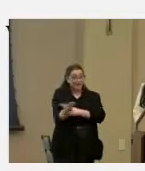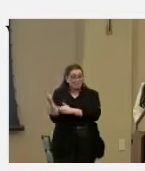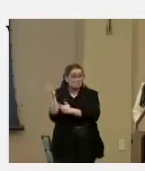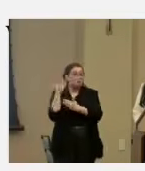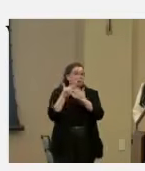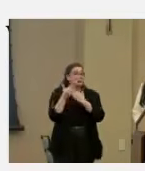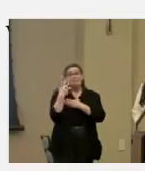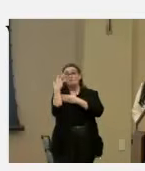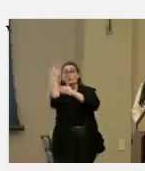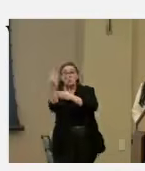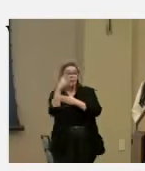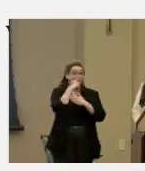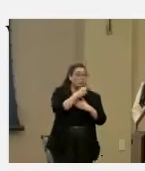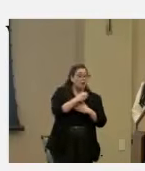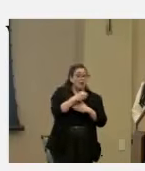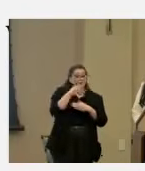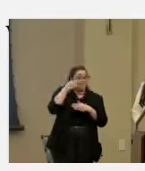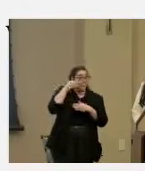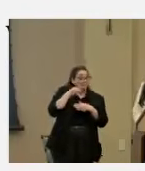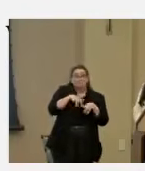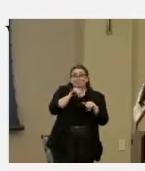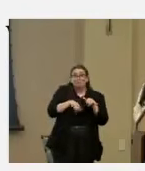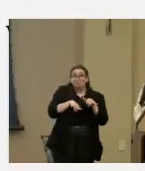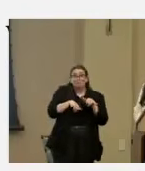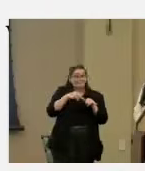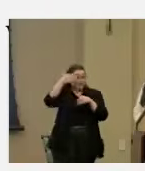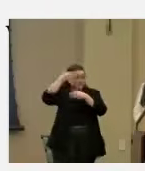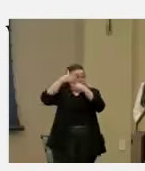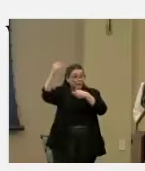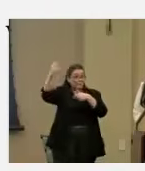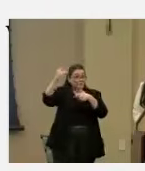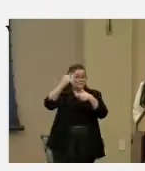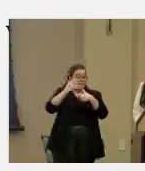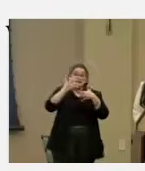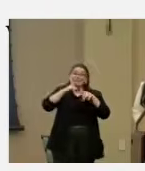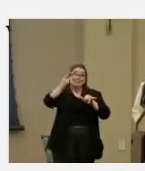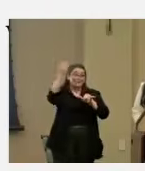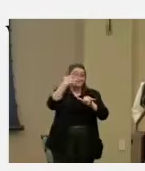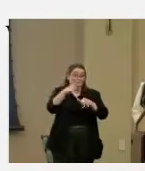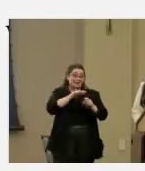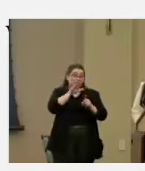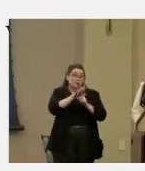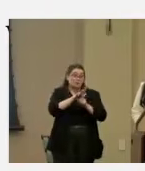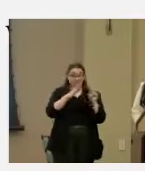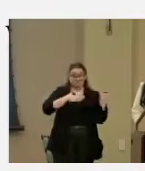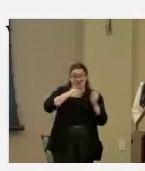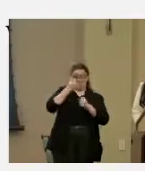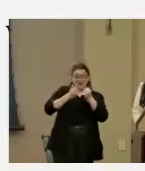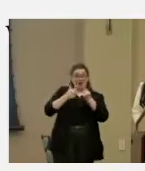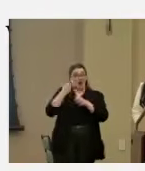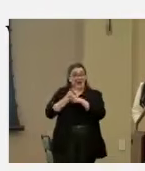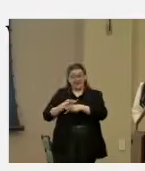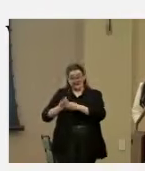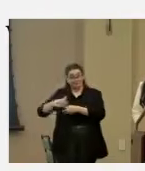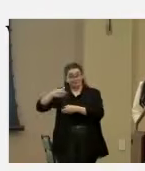the house. We talked about if you're sitting by a window, you're getting that exposure. I keep it in my car, actually,